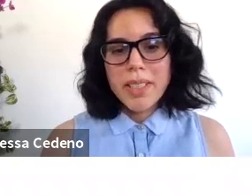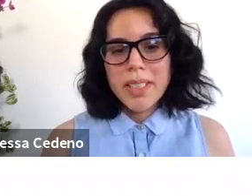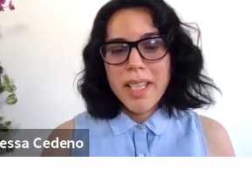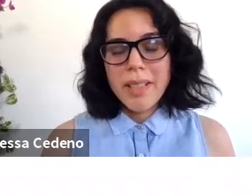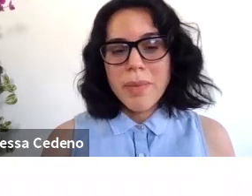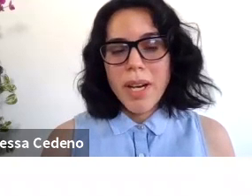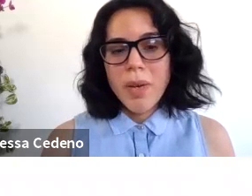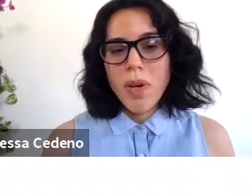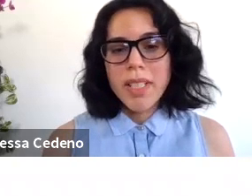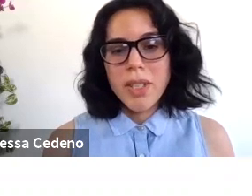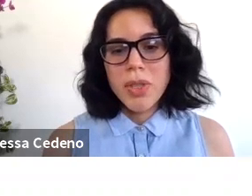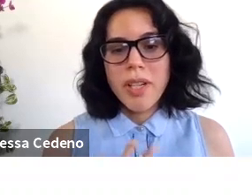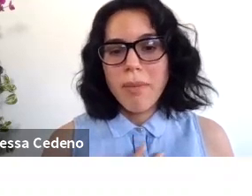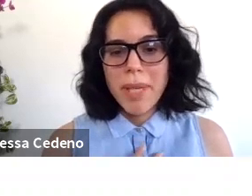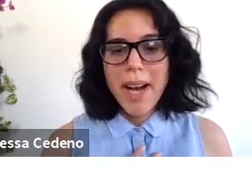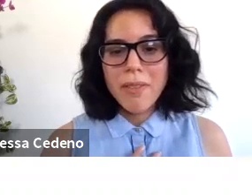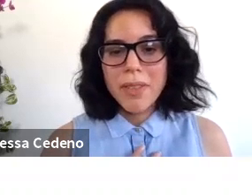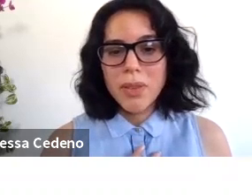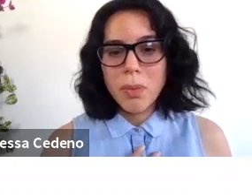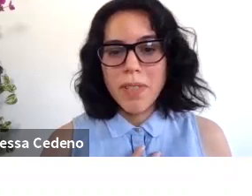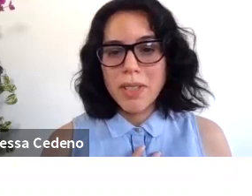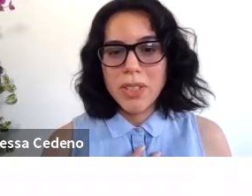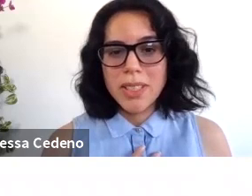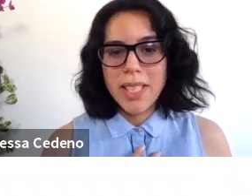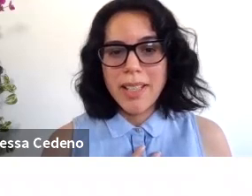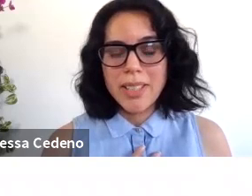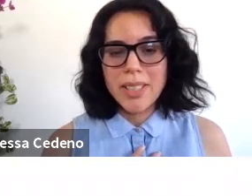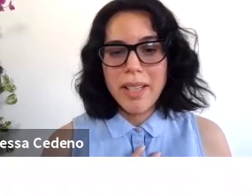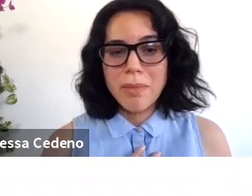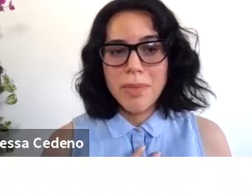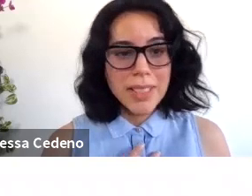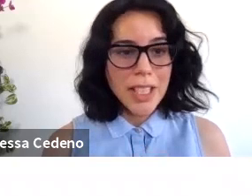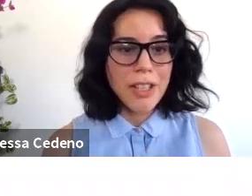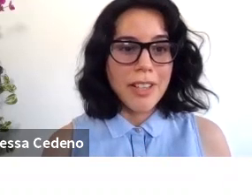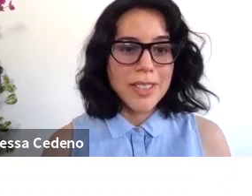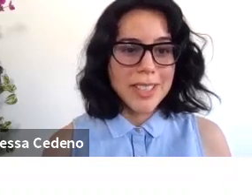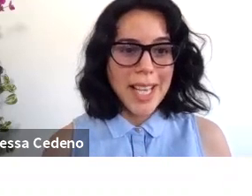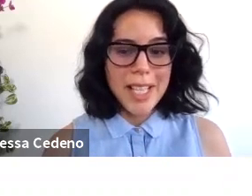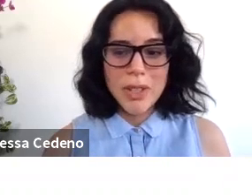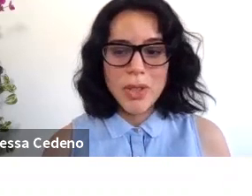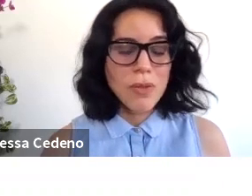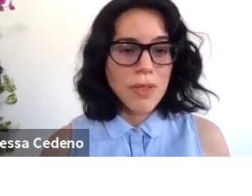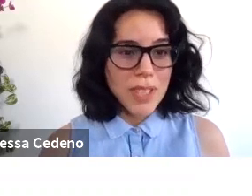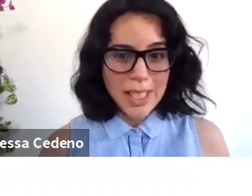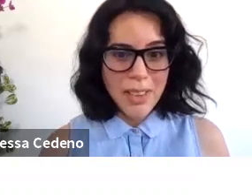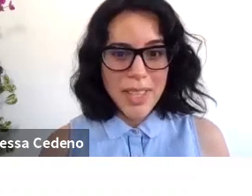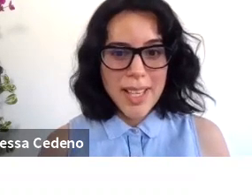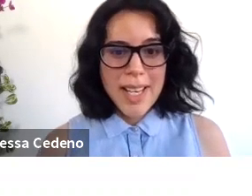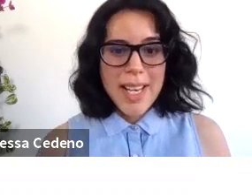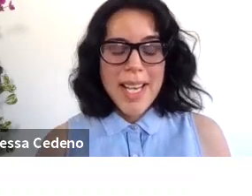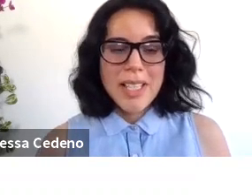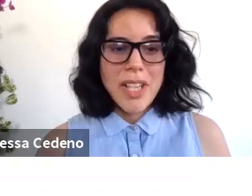Really what I wanted to share on behalf of the supervisor is that it's here. Today is June